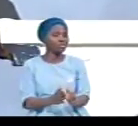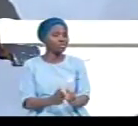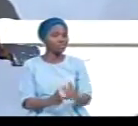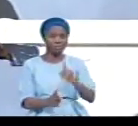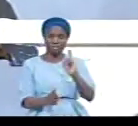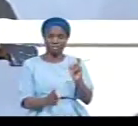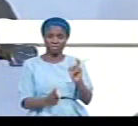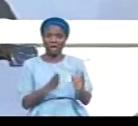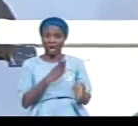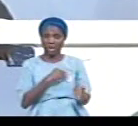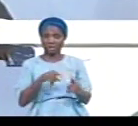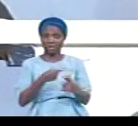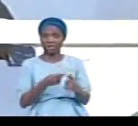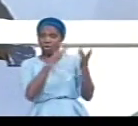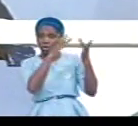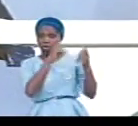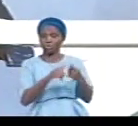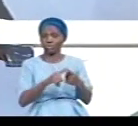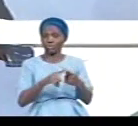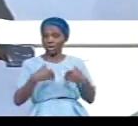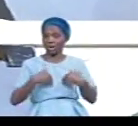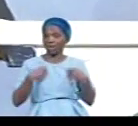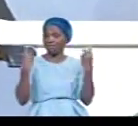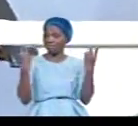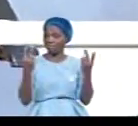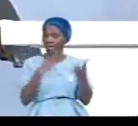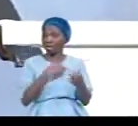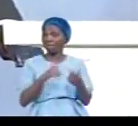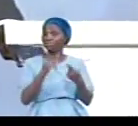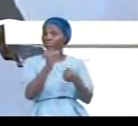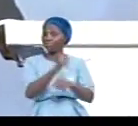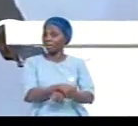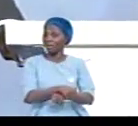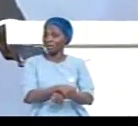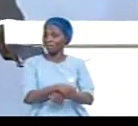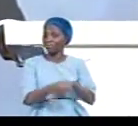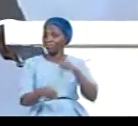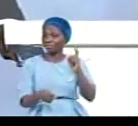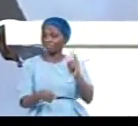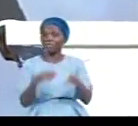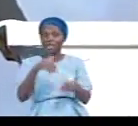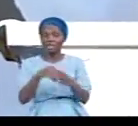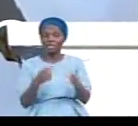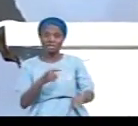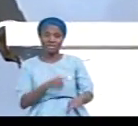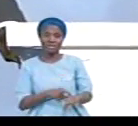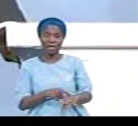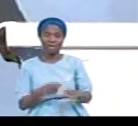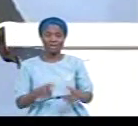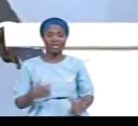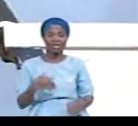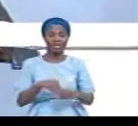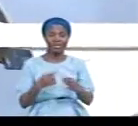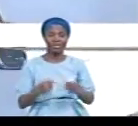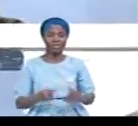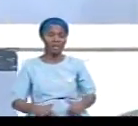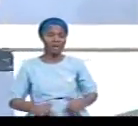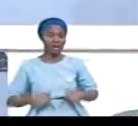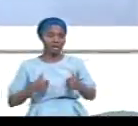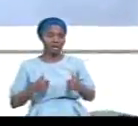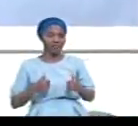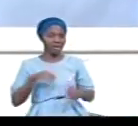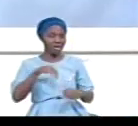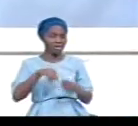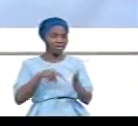to have the victory and the triumph in the time, in the life, in the world in which we